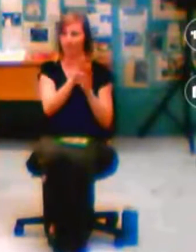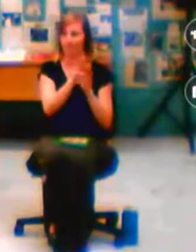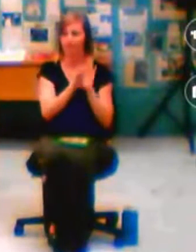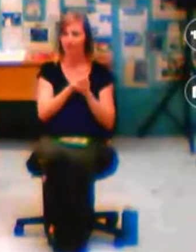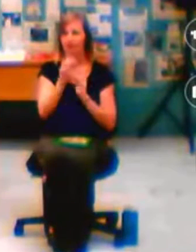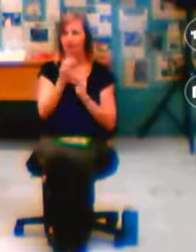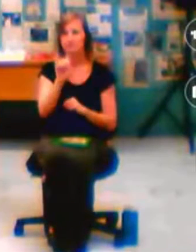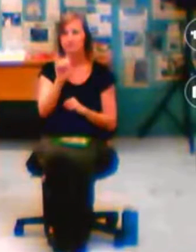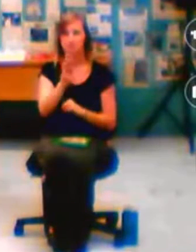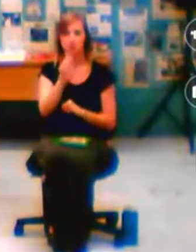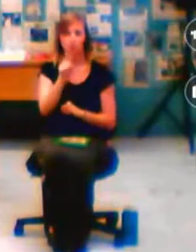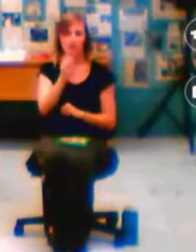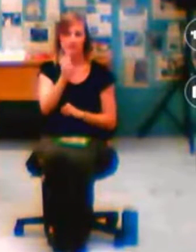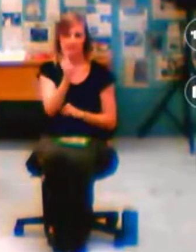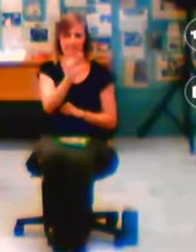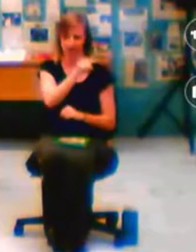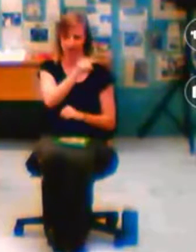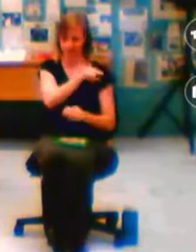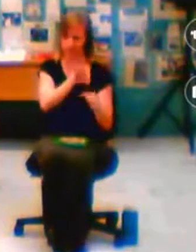one hole.